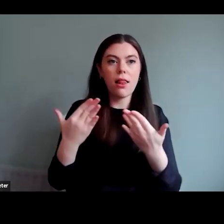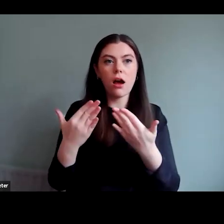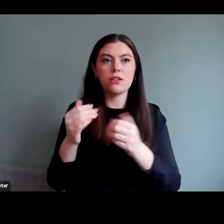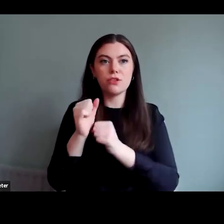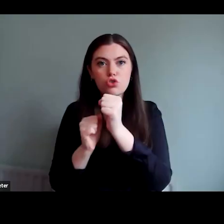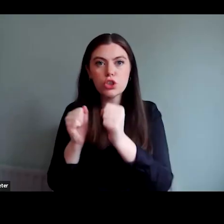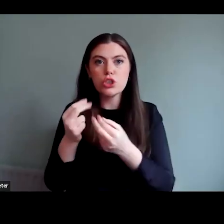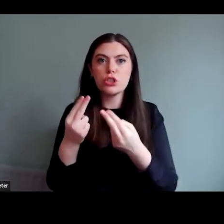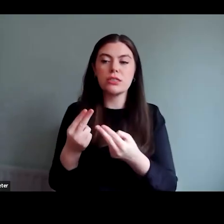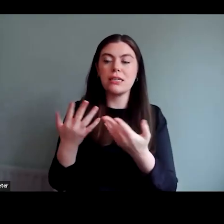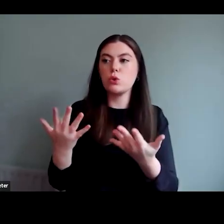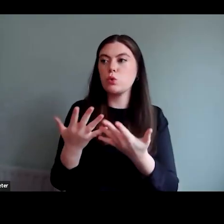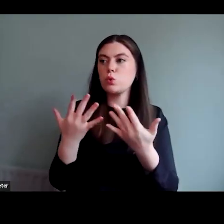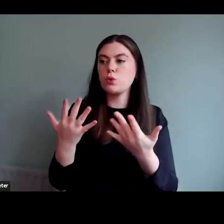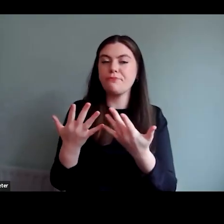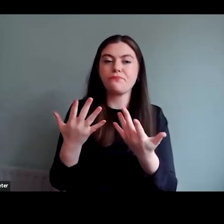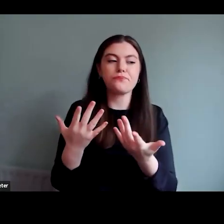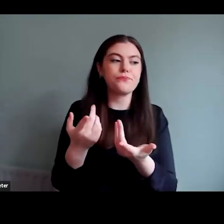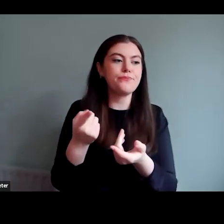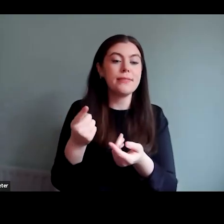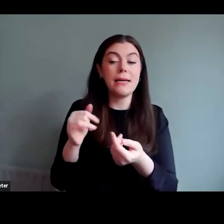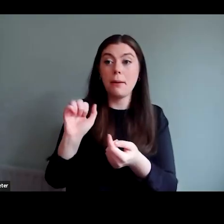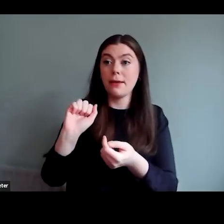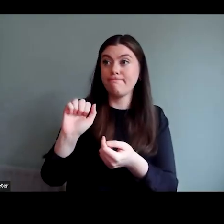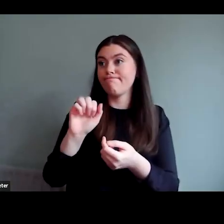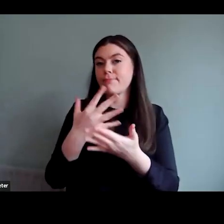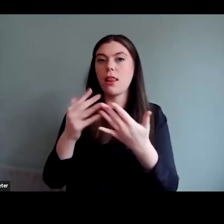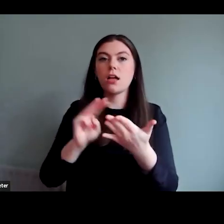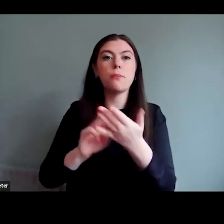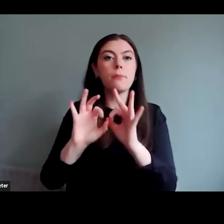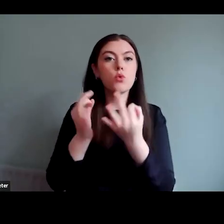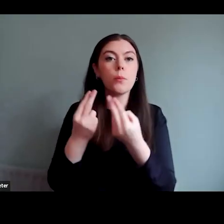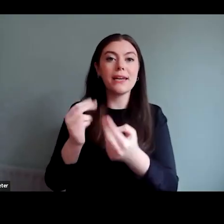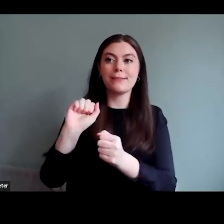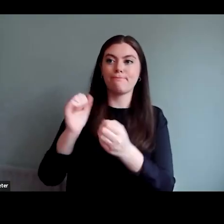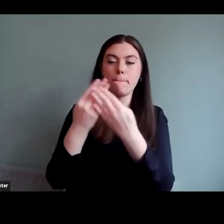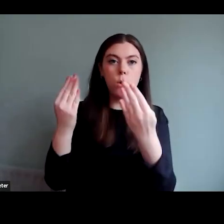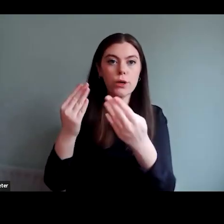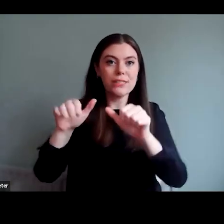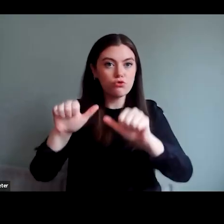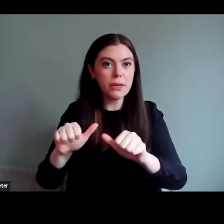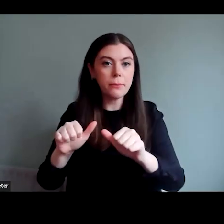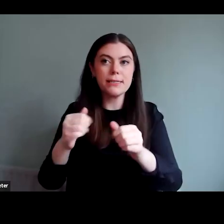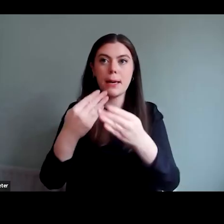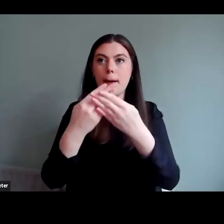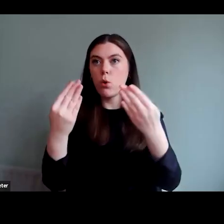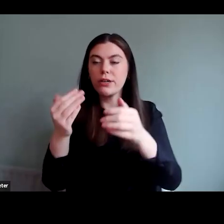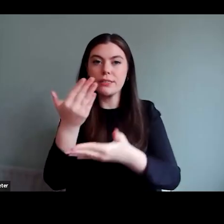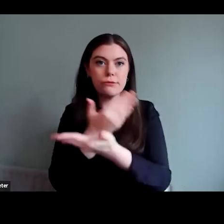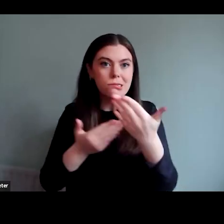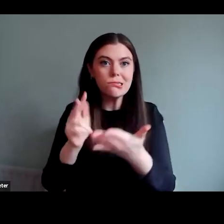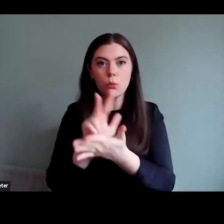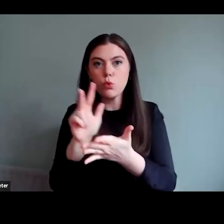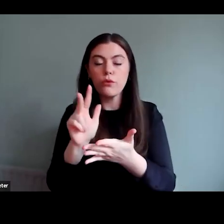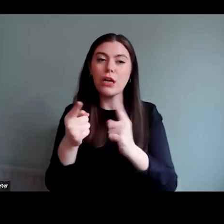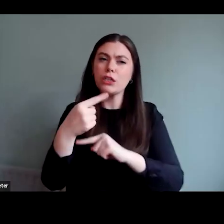groups might require board approval, agreement, engagement, or even local groups. And so we wanted to give as much